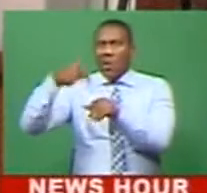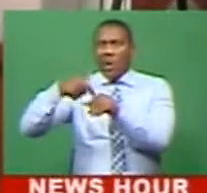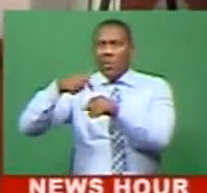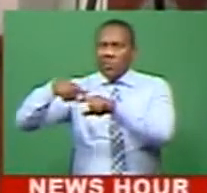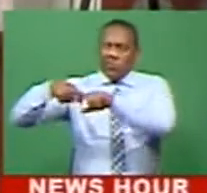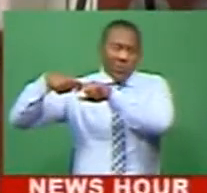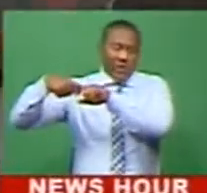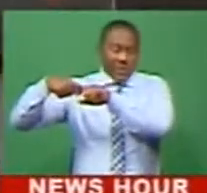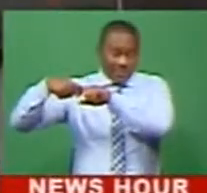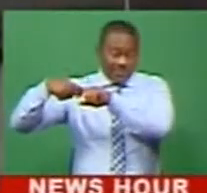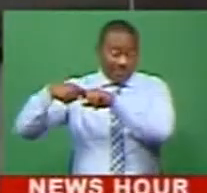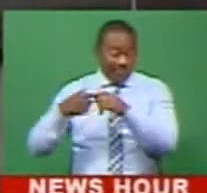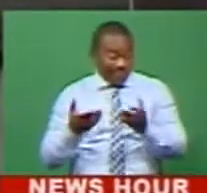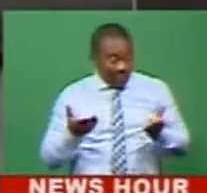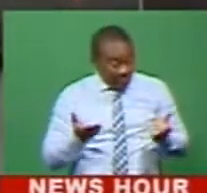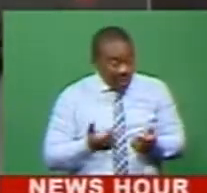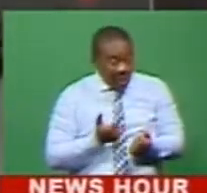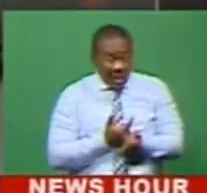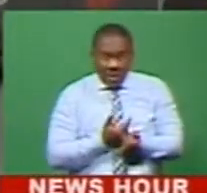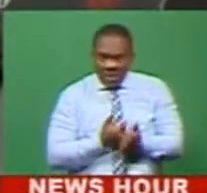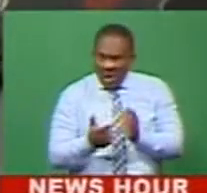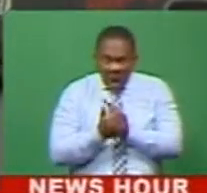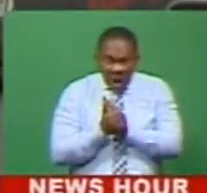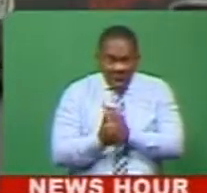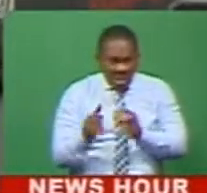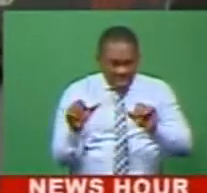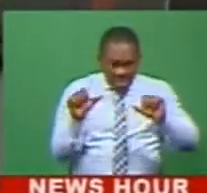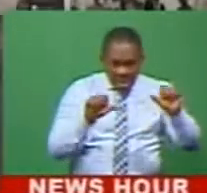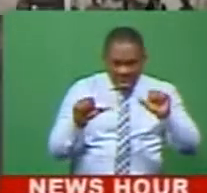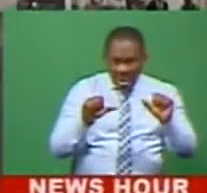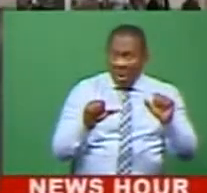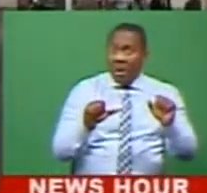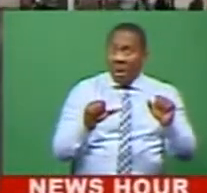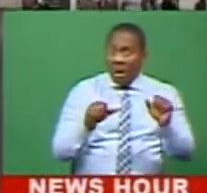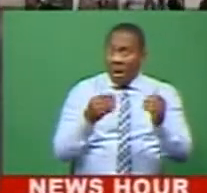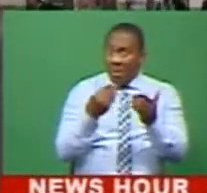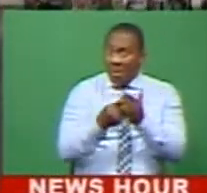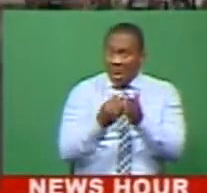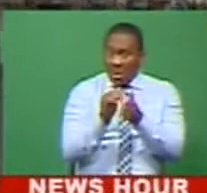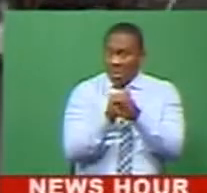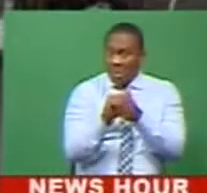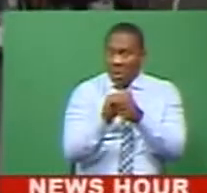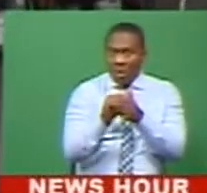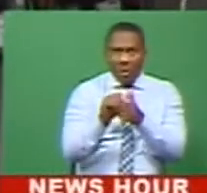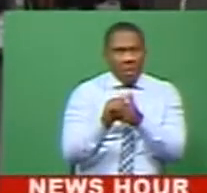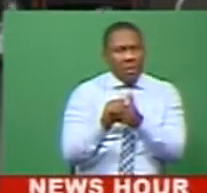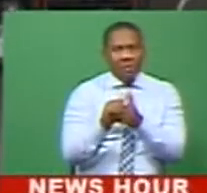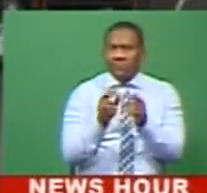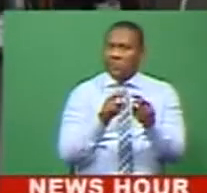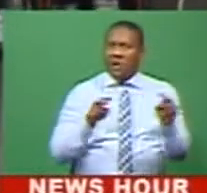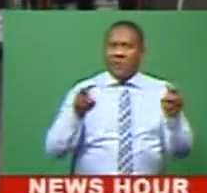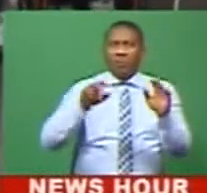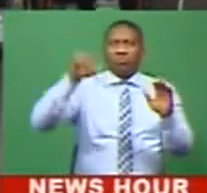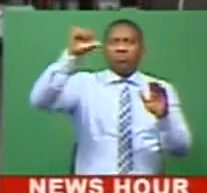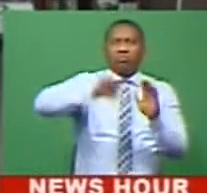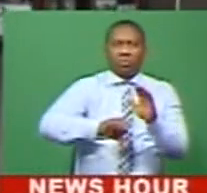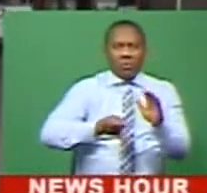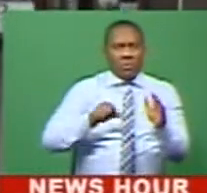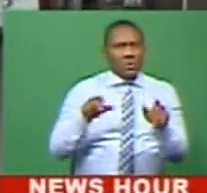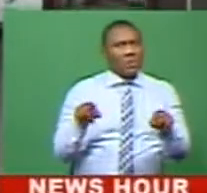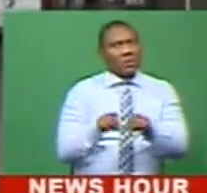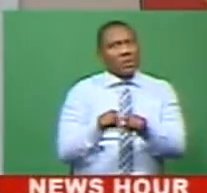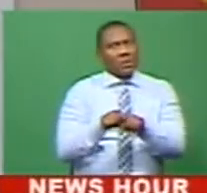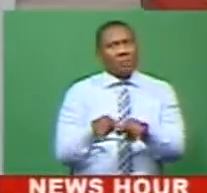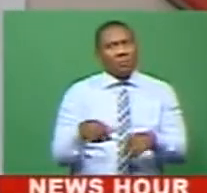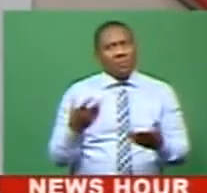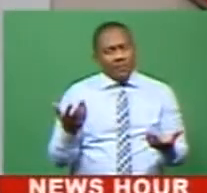market. And in Ghana, analysts say the cedis depreciation is contributing to the rising fuel prices. As part of efforts to